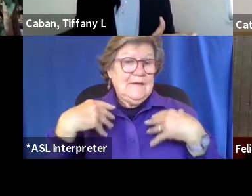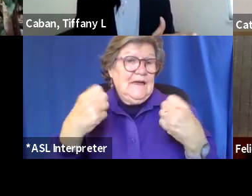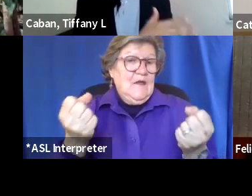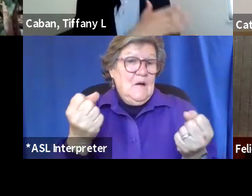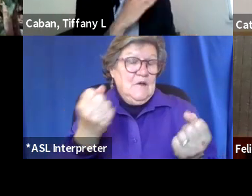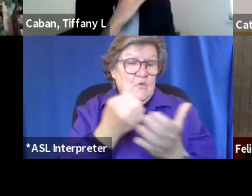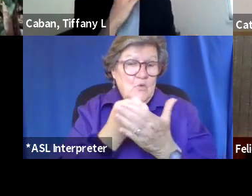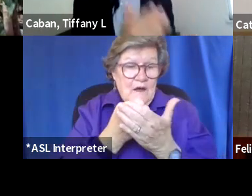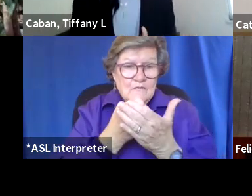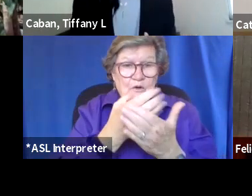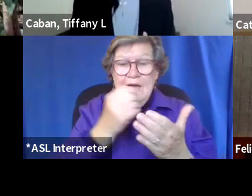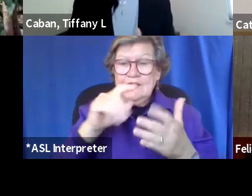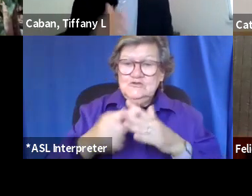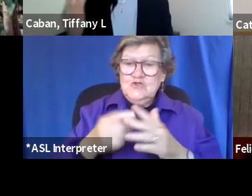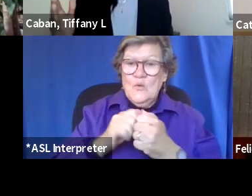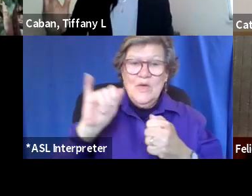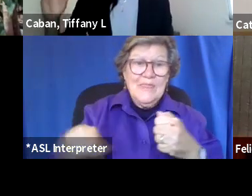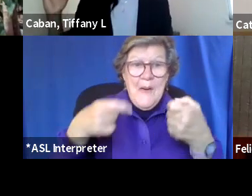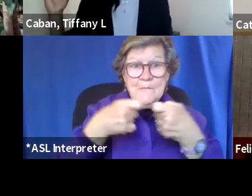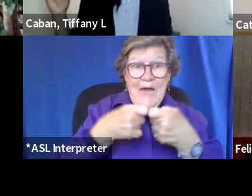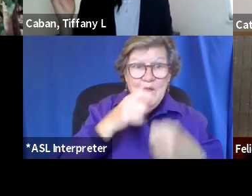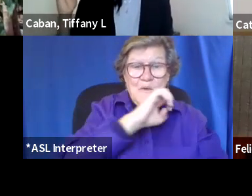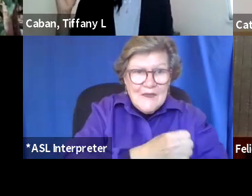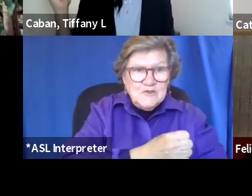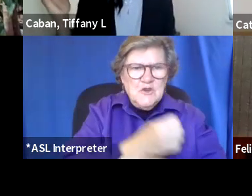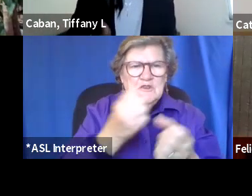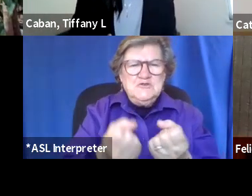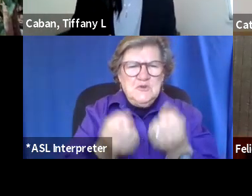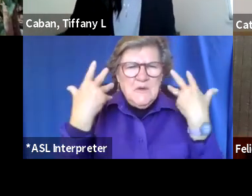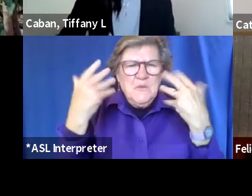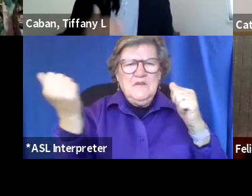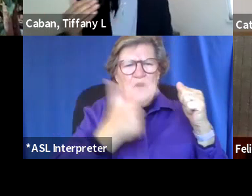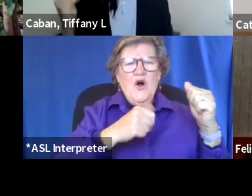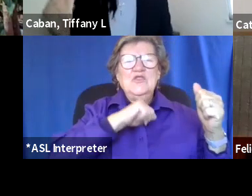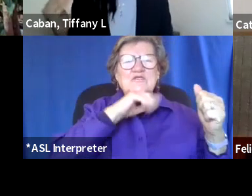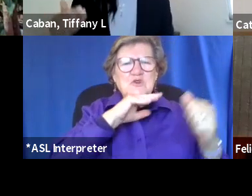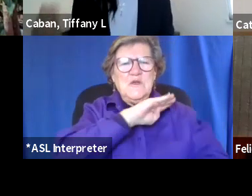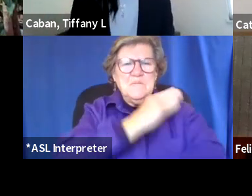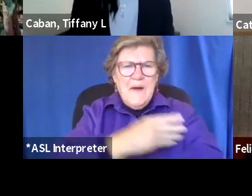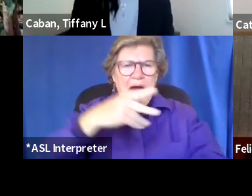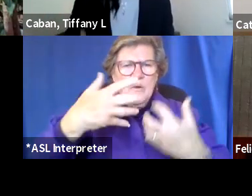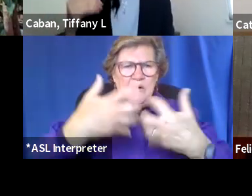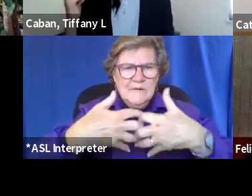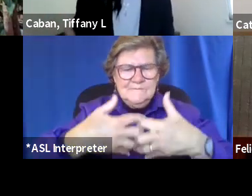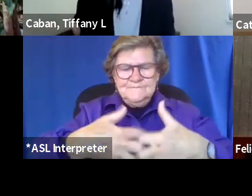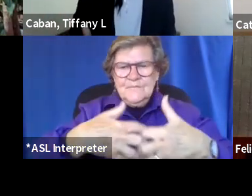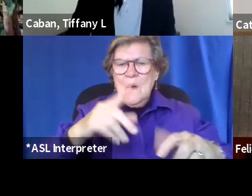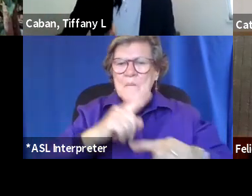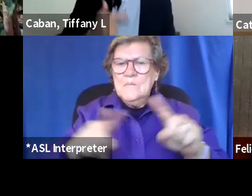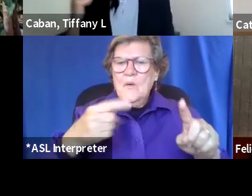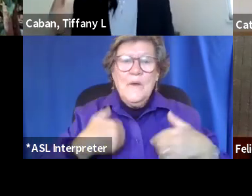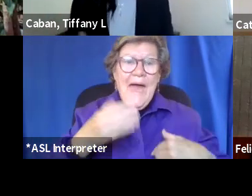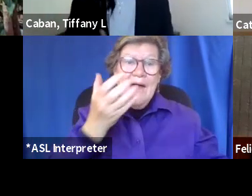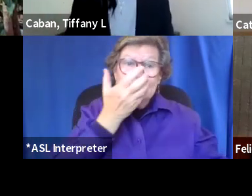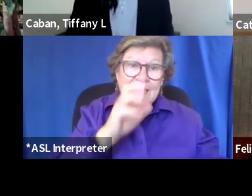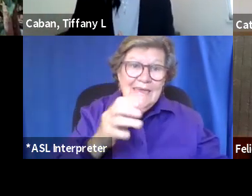out Rikers Island, store enough of that battery energy to get rid of every single dirty polluting power plant, but that we take a holistic approach because we have heat islands here,